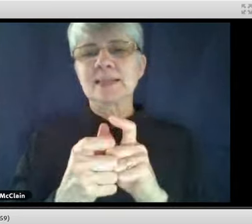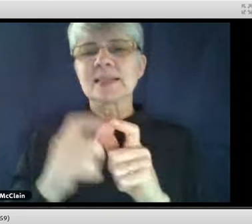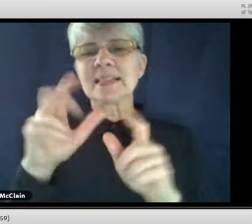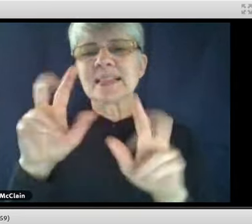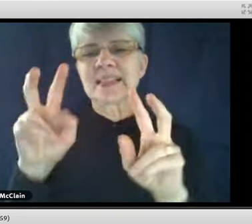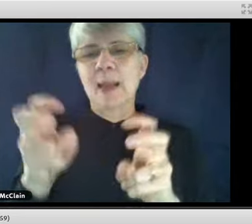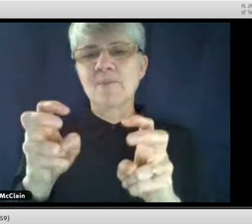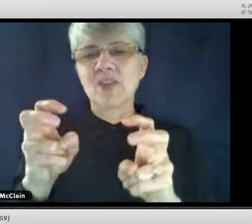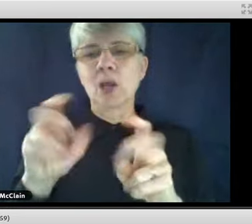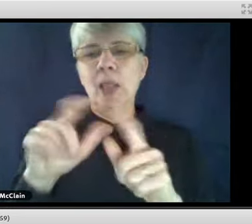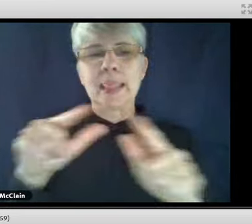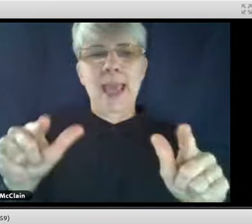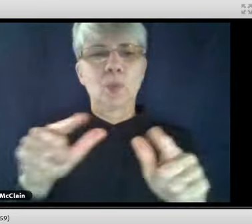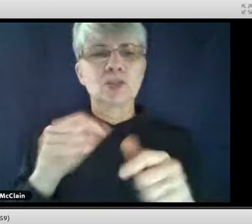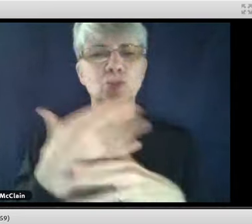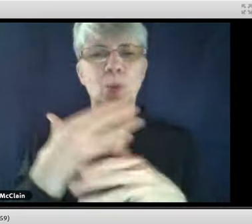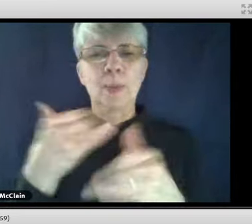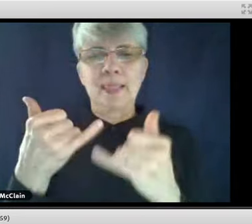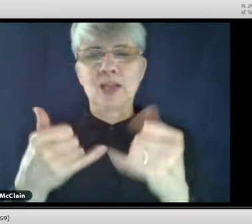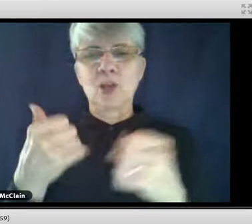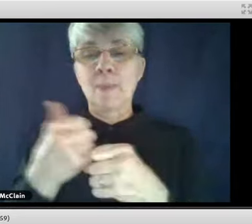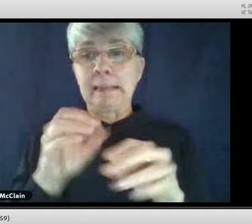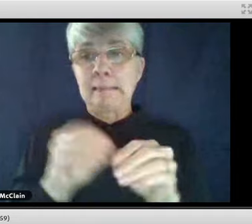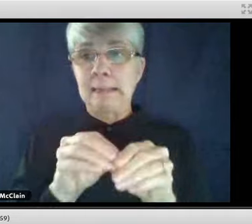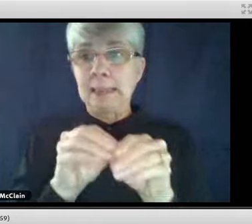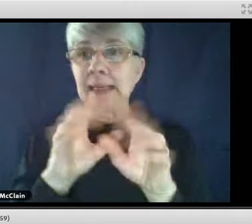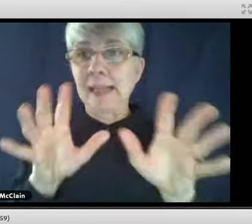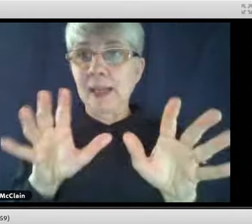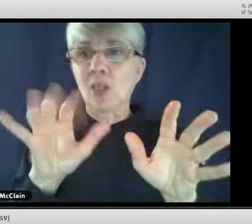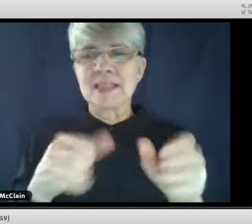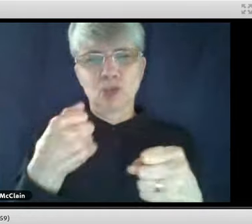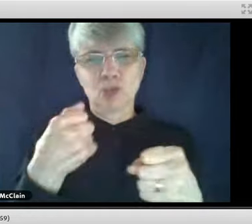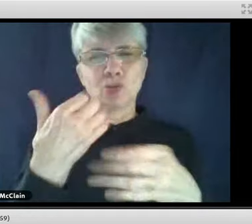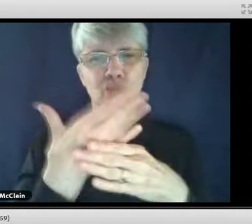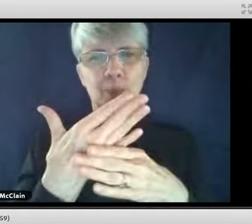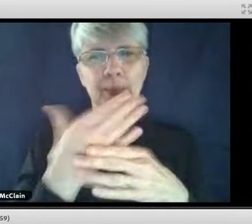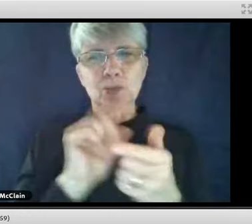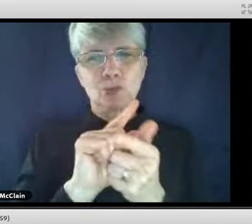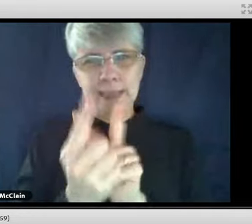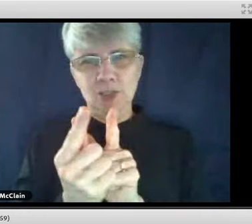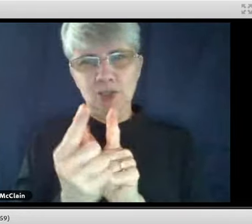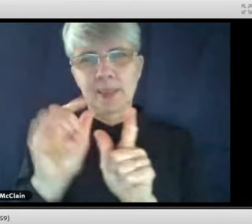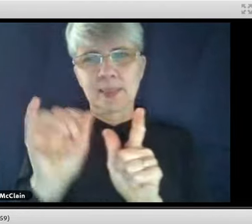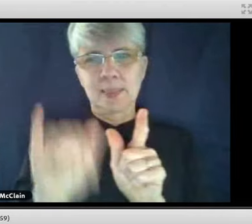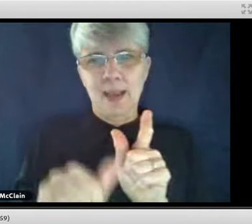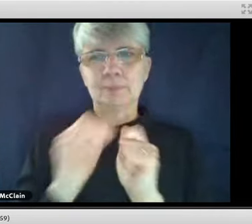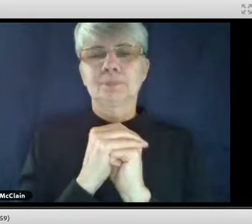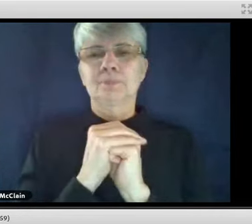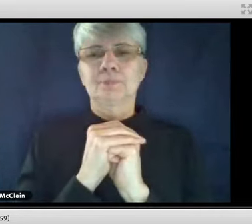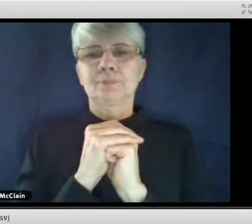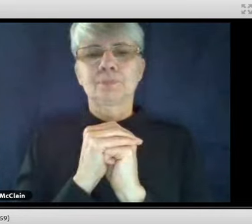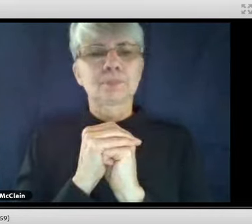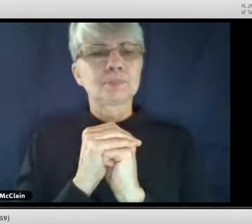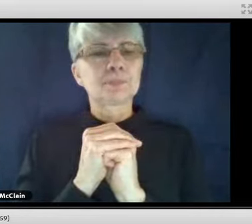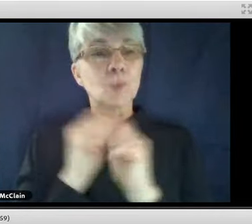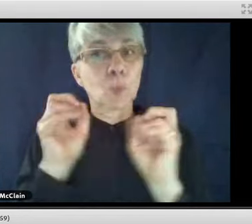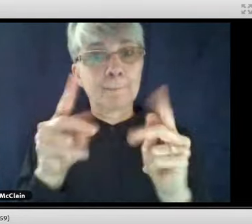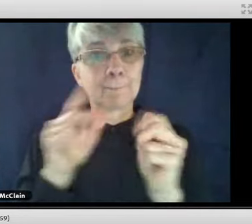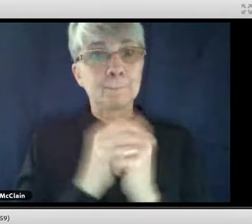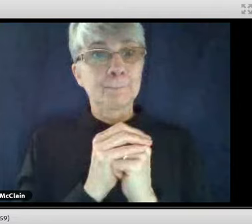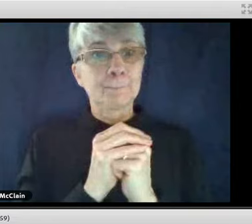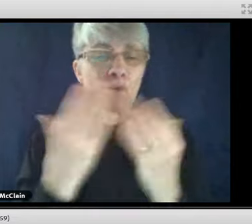the language, German, at the end to make it clear this is the German language translation of this work, okay? You've